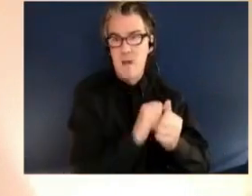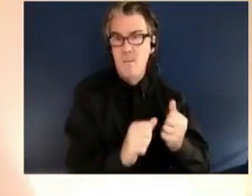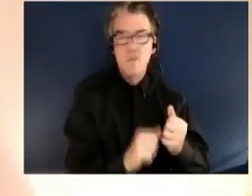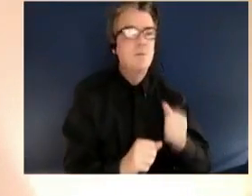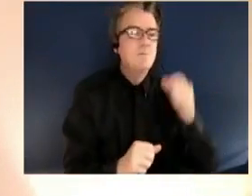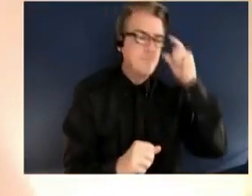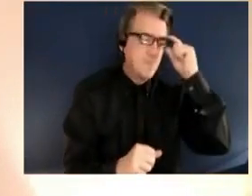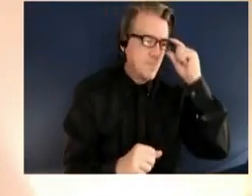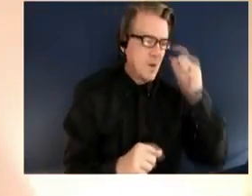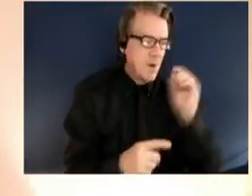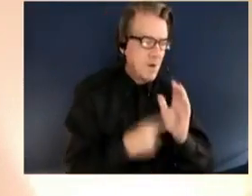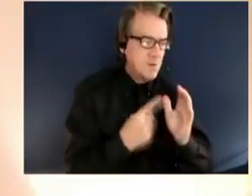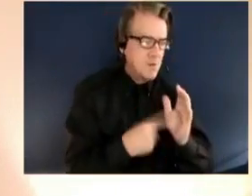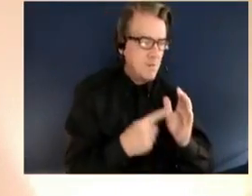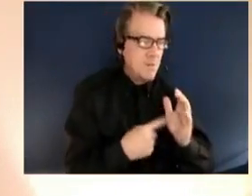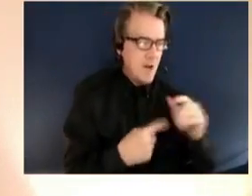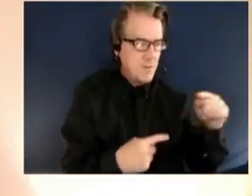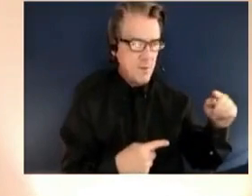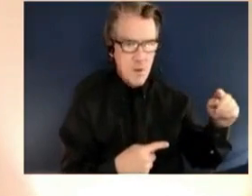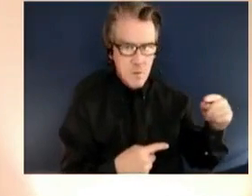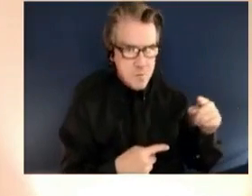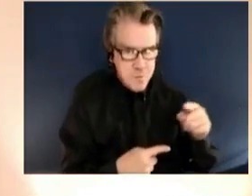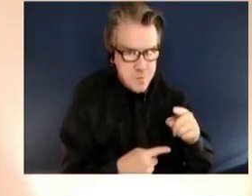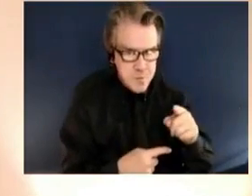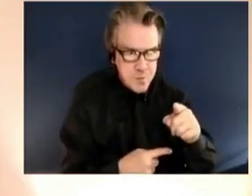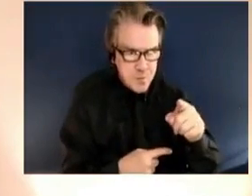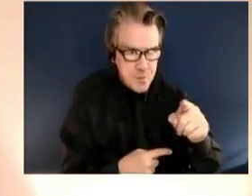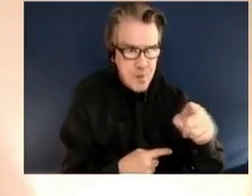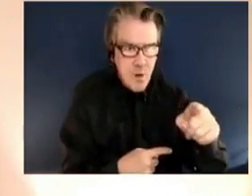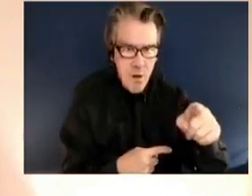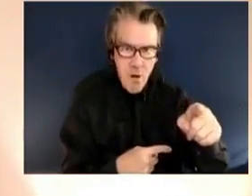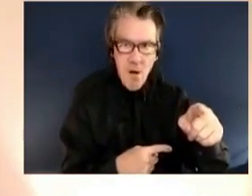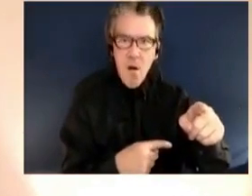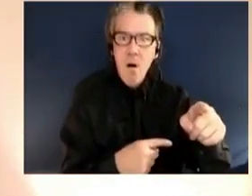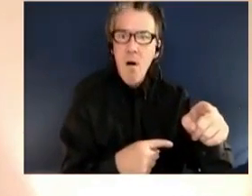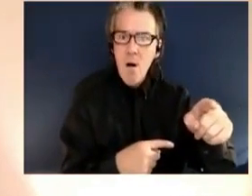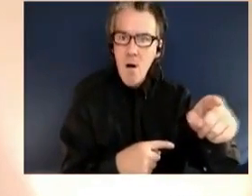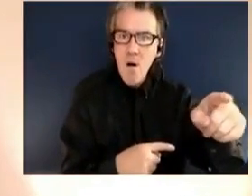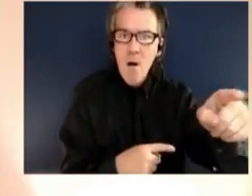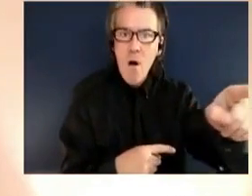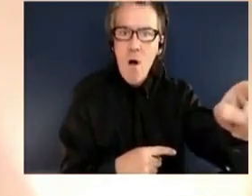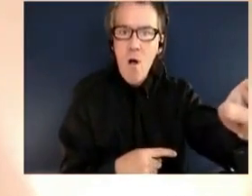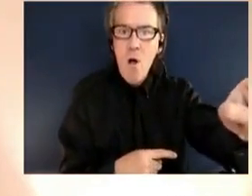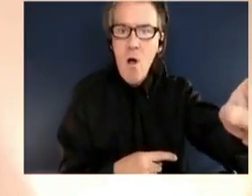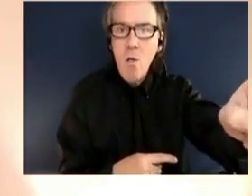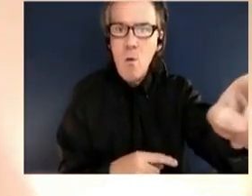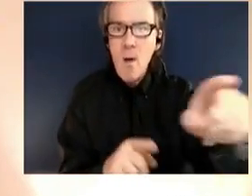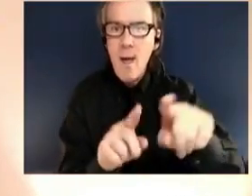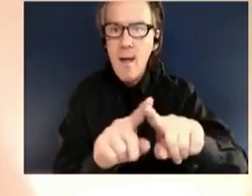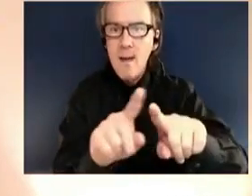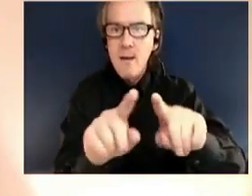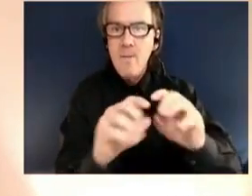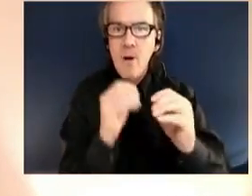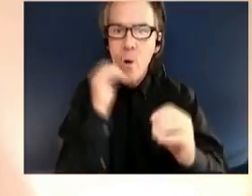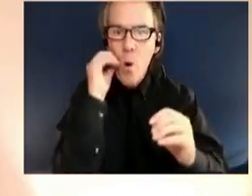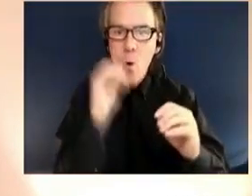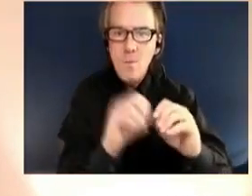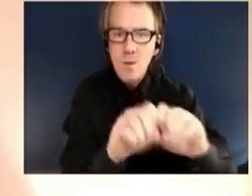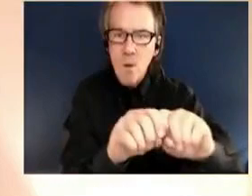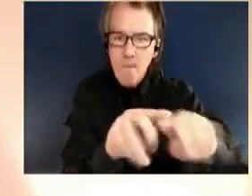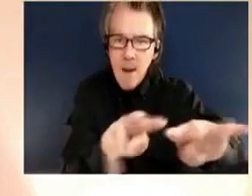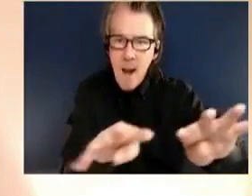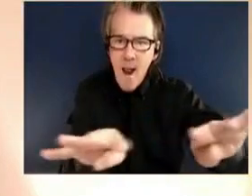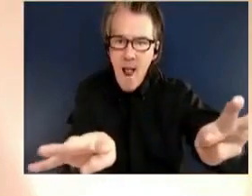everything is okay up to that point, what we want to do is restore all of the service up to that halfway point and